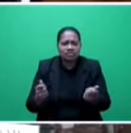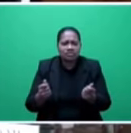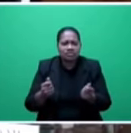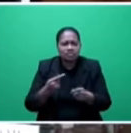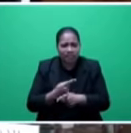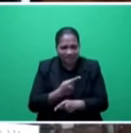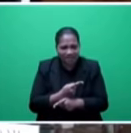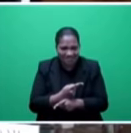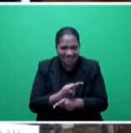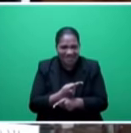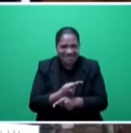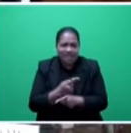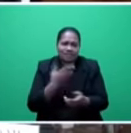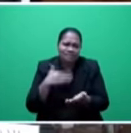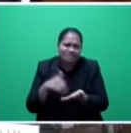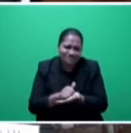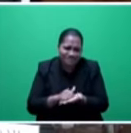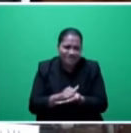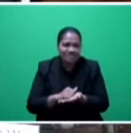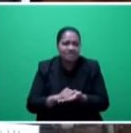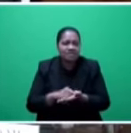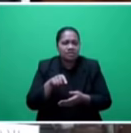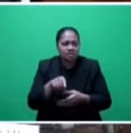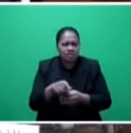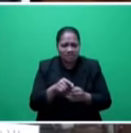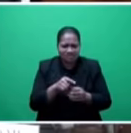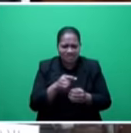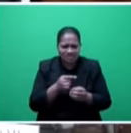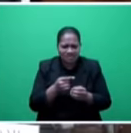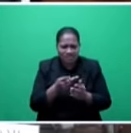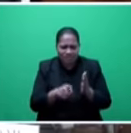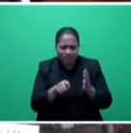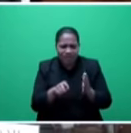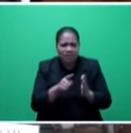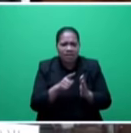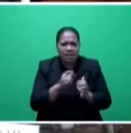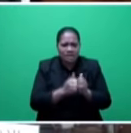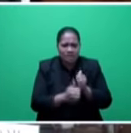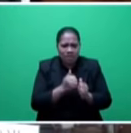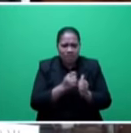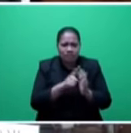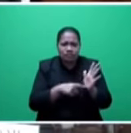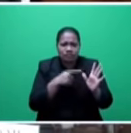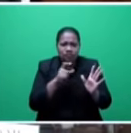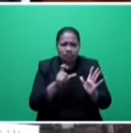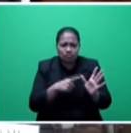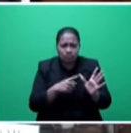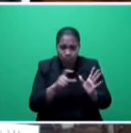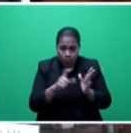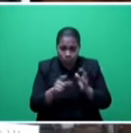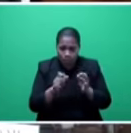reconciliation that took place when the brothers Jacob and Esau, as recorded in Genesis chapter 32,